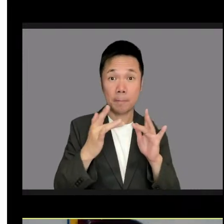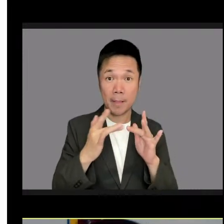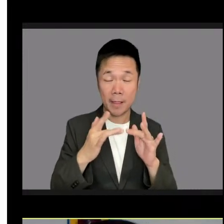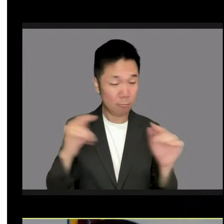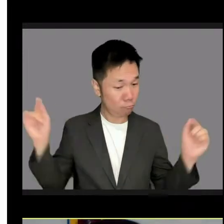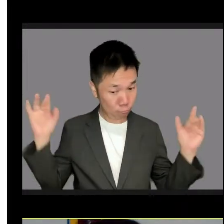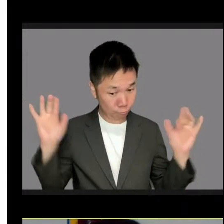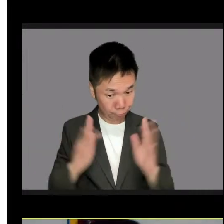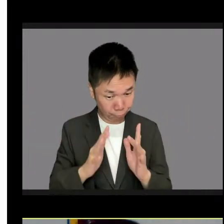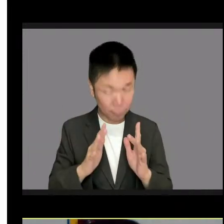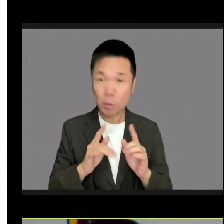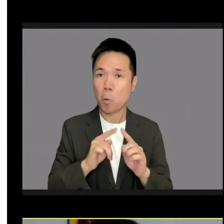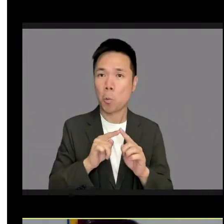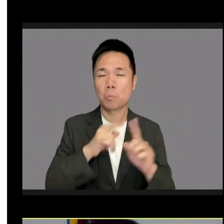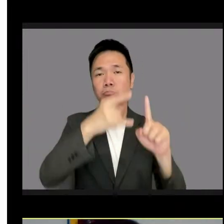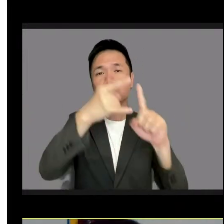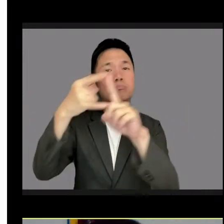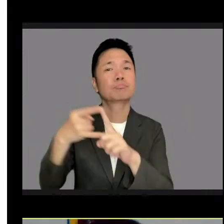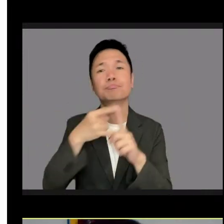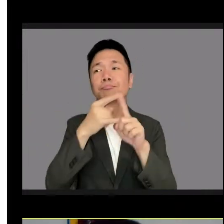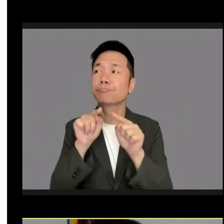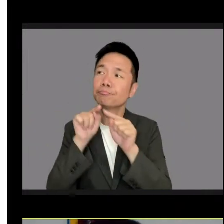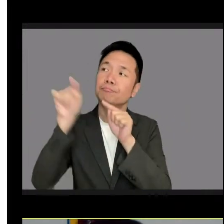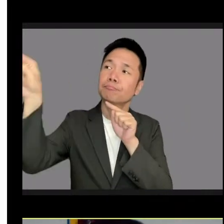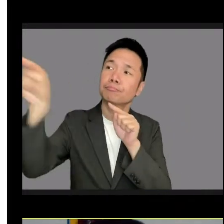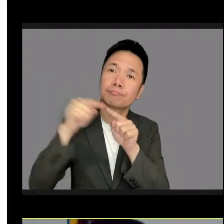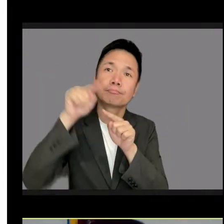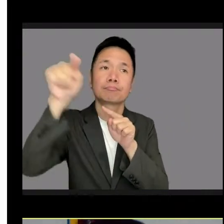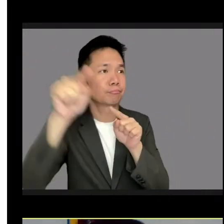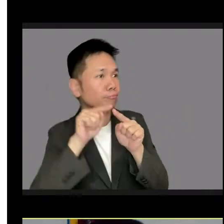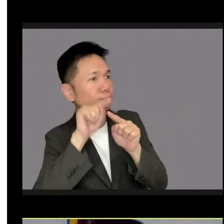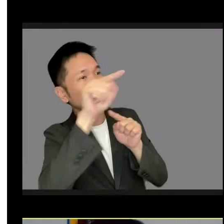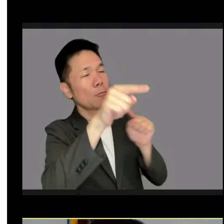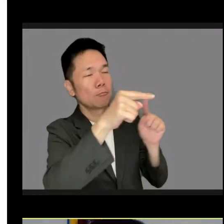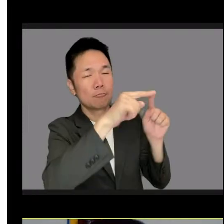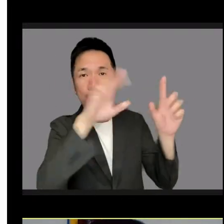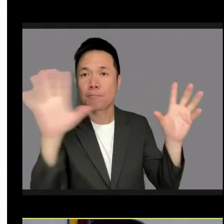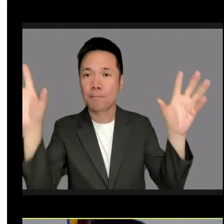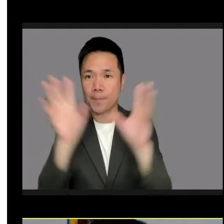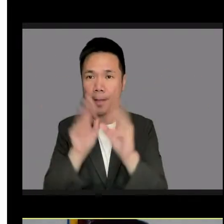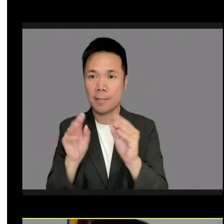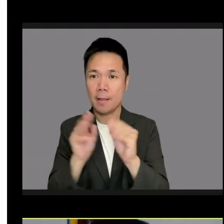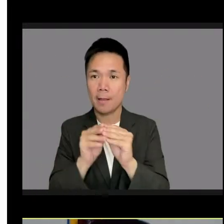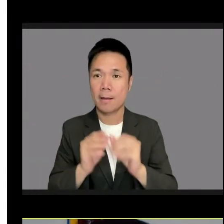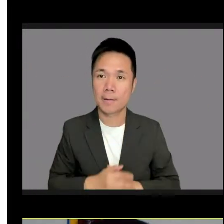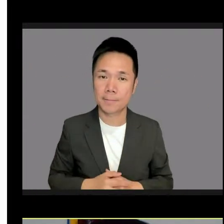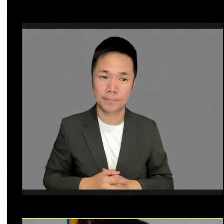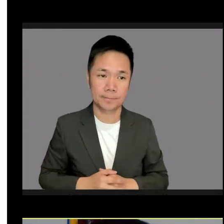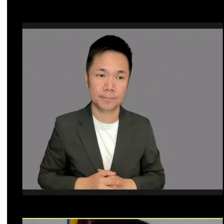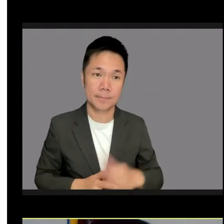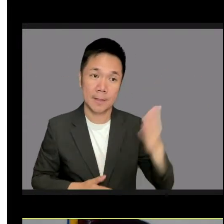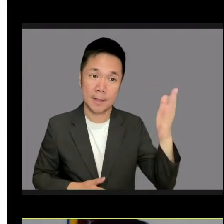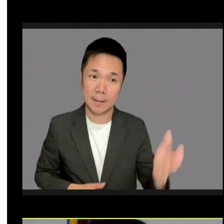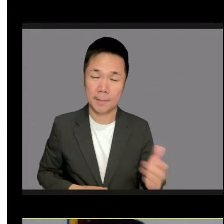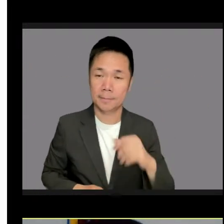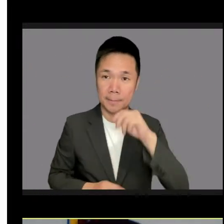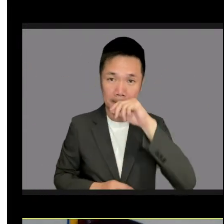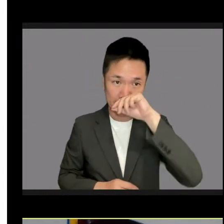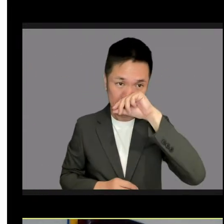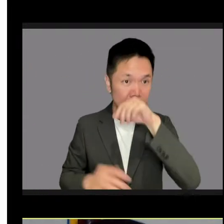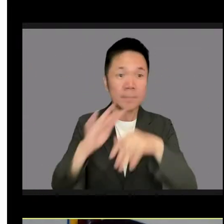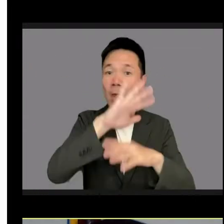are only a few of the things that we use on the web or in the digital